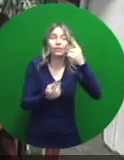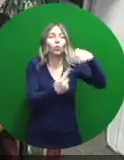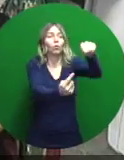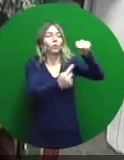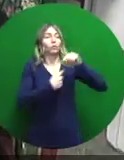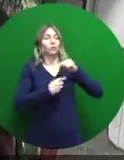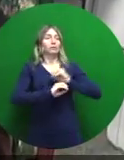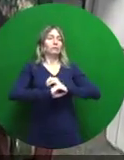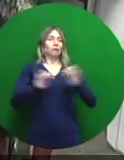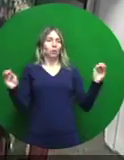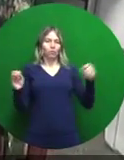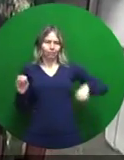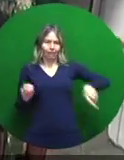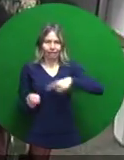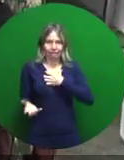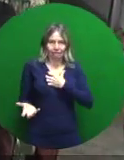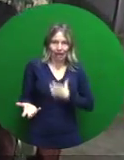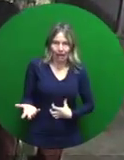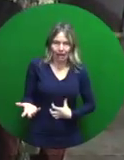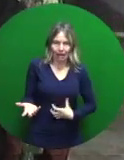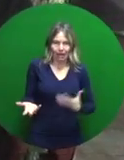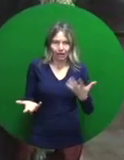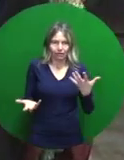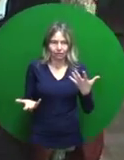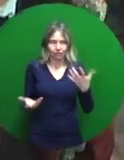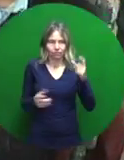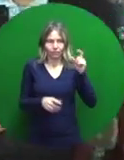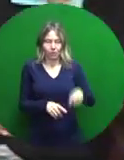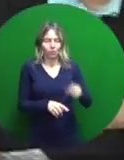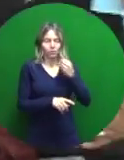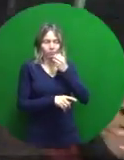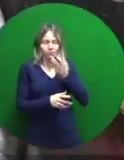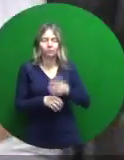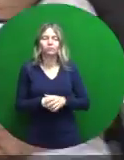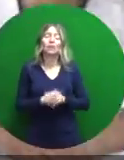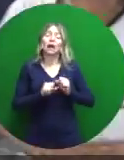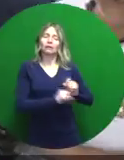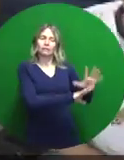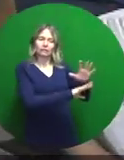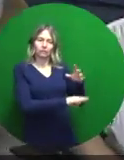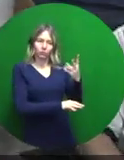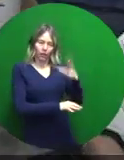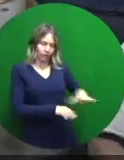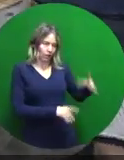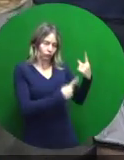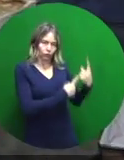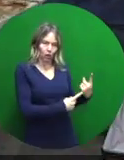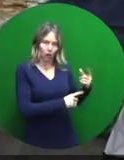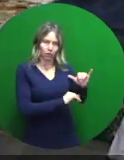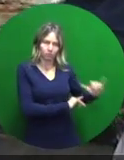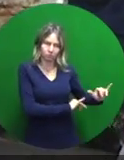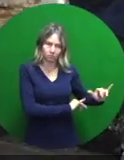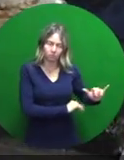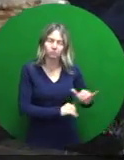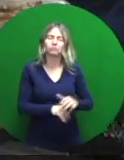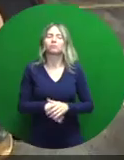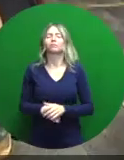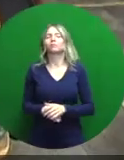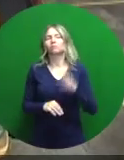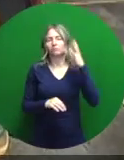there was some famine going on. And there was these 2 little